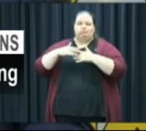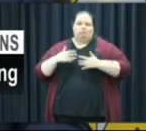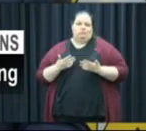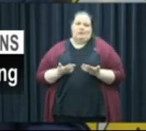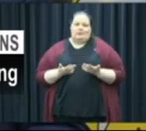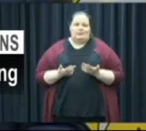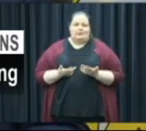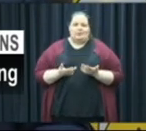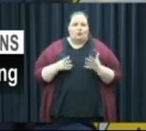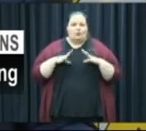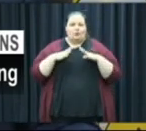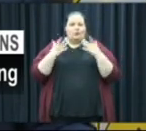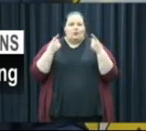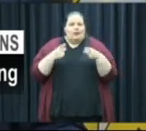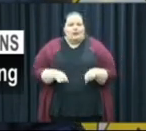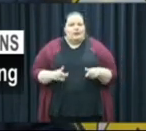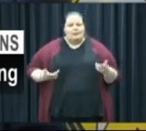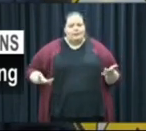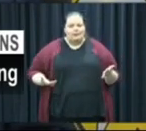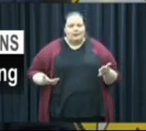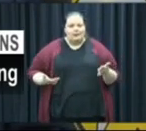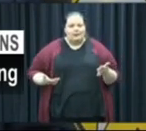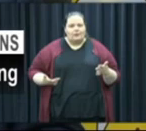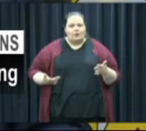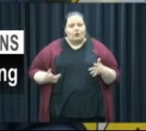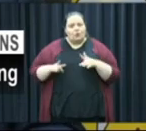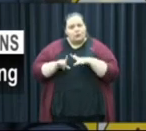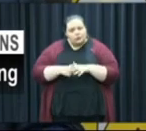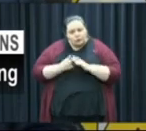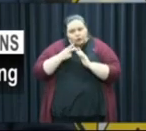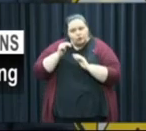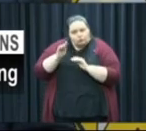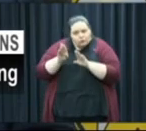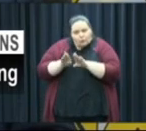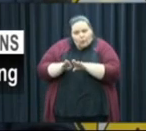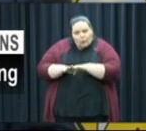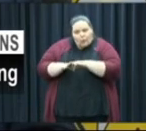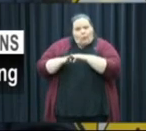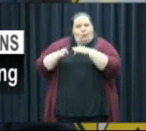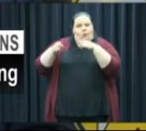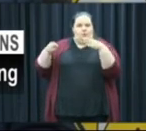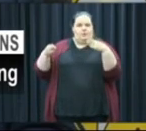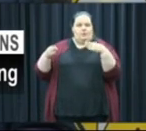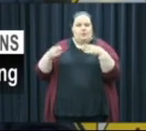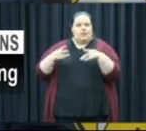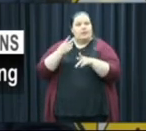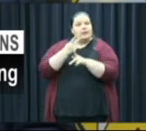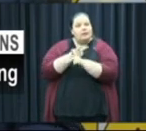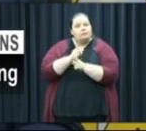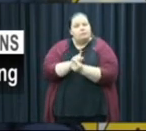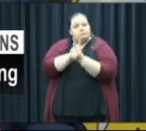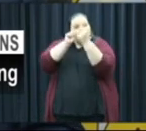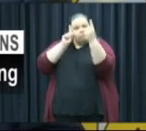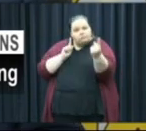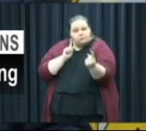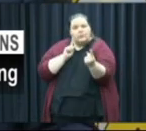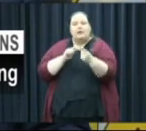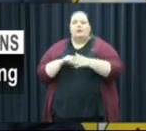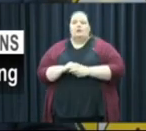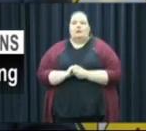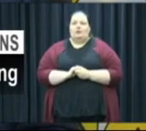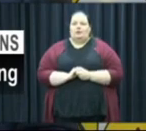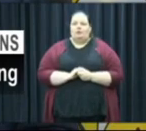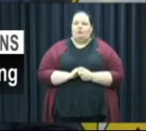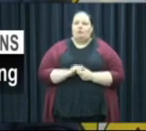and it's reopening New Brunswick, but you need to respect the physical distancing. You need to make sure that we just do not